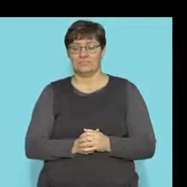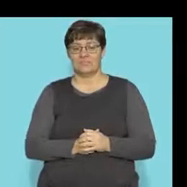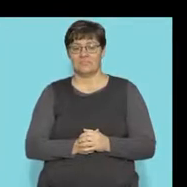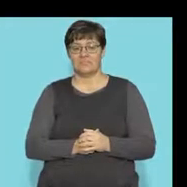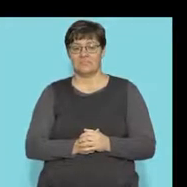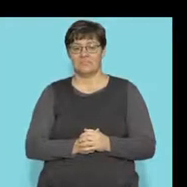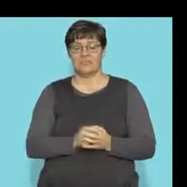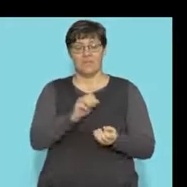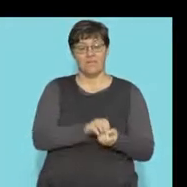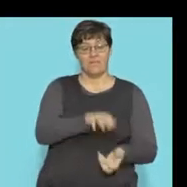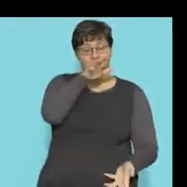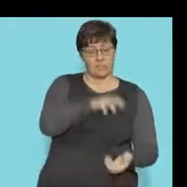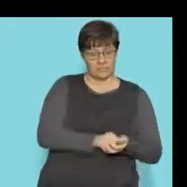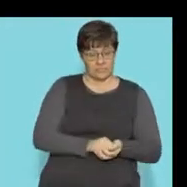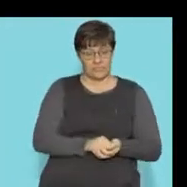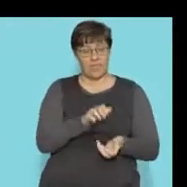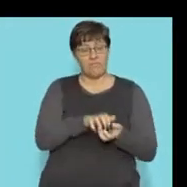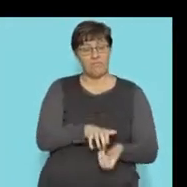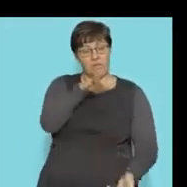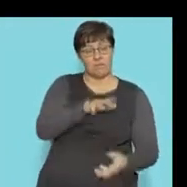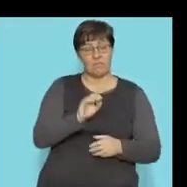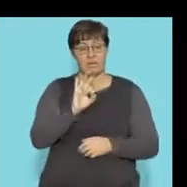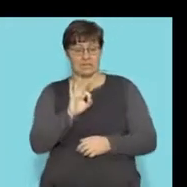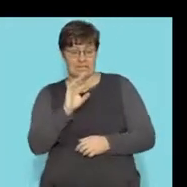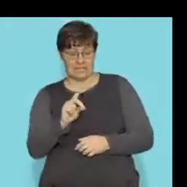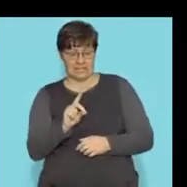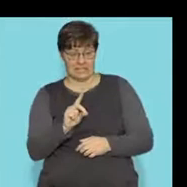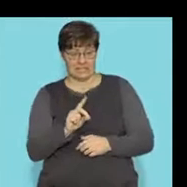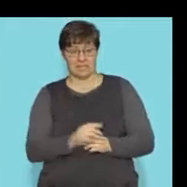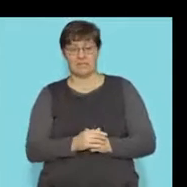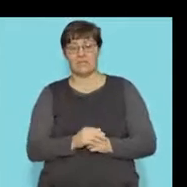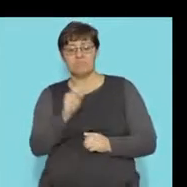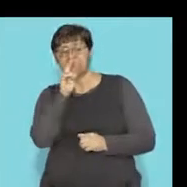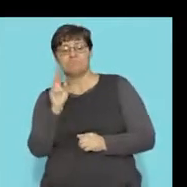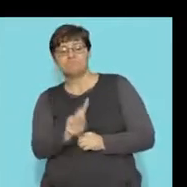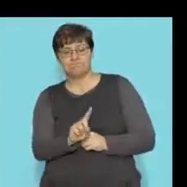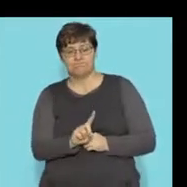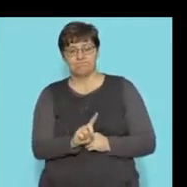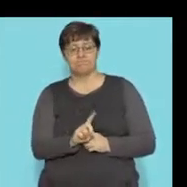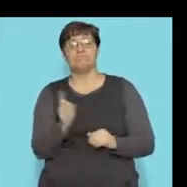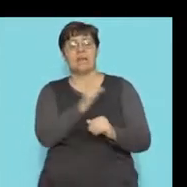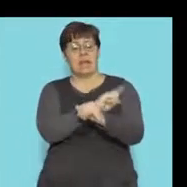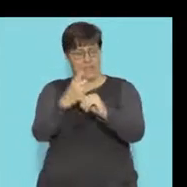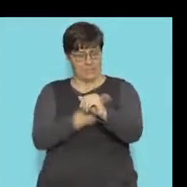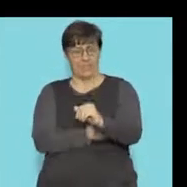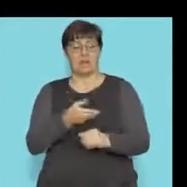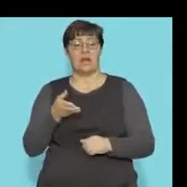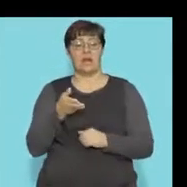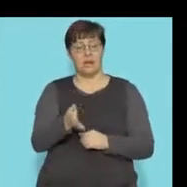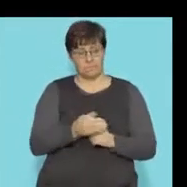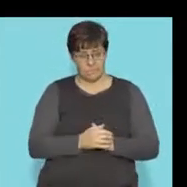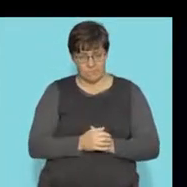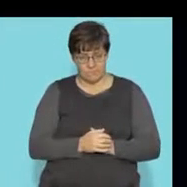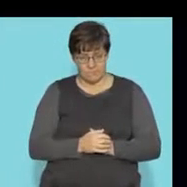So volume. The volume of a three-dimensional shape refers to the capacity that the